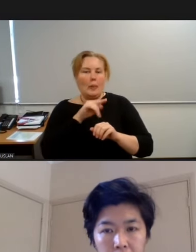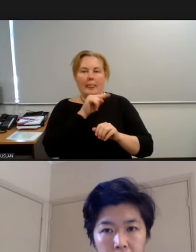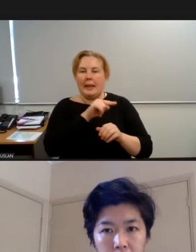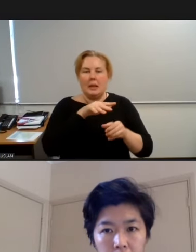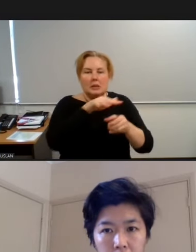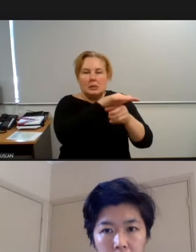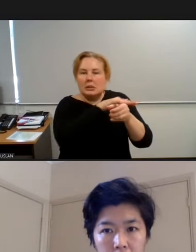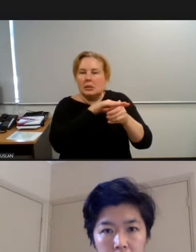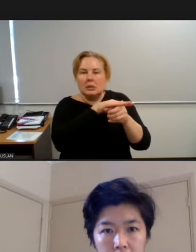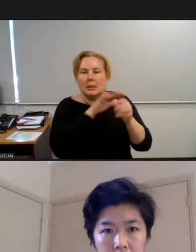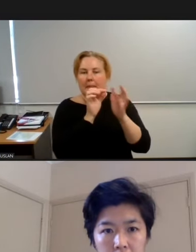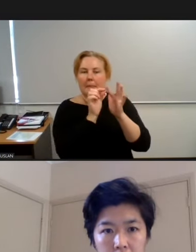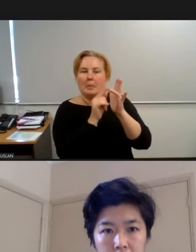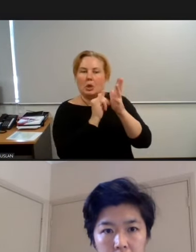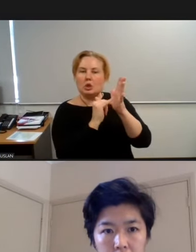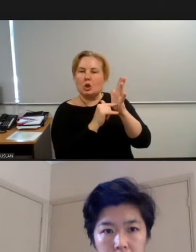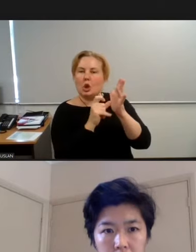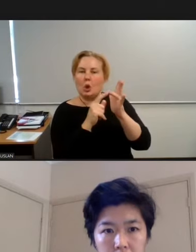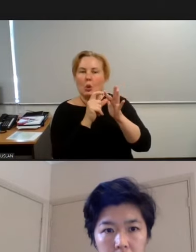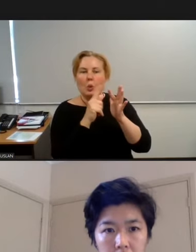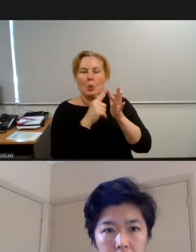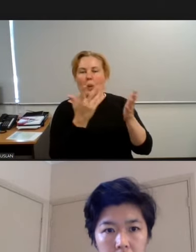entering into a restricted postcode,